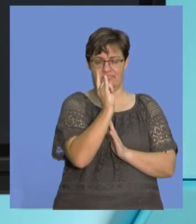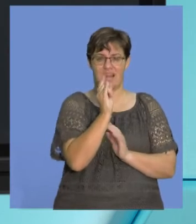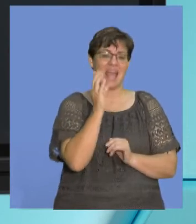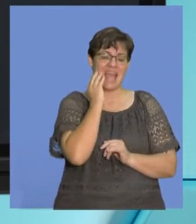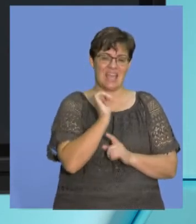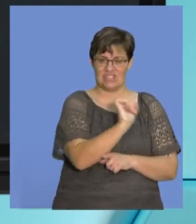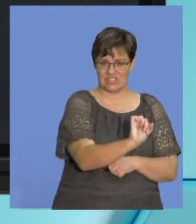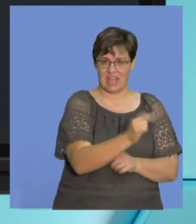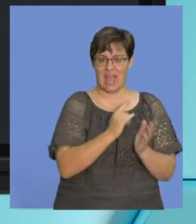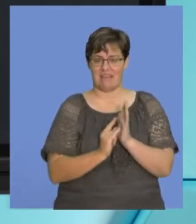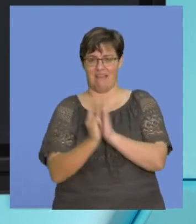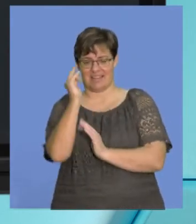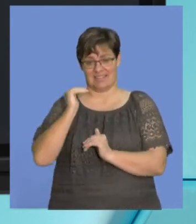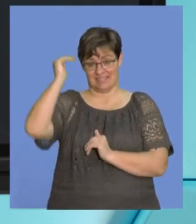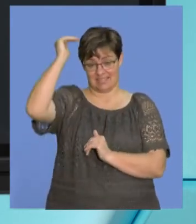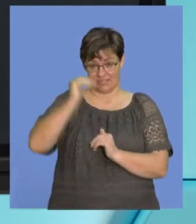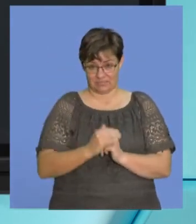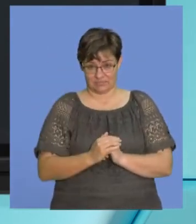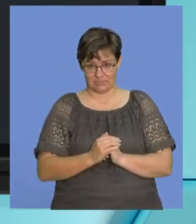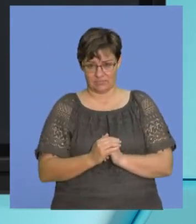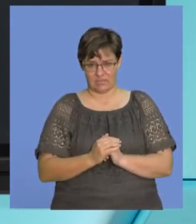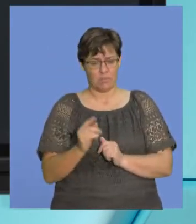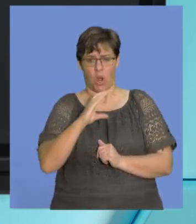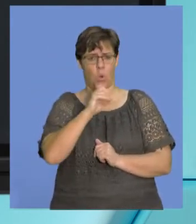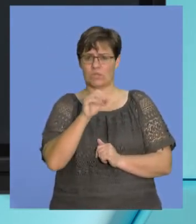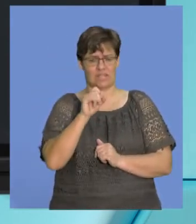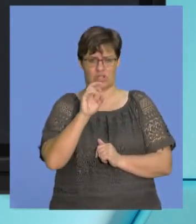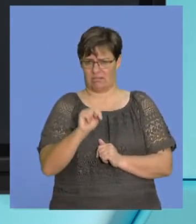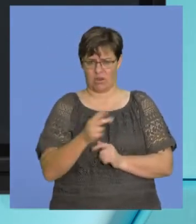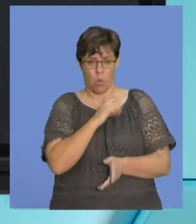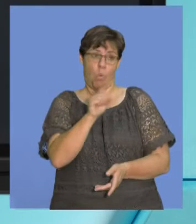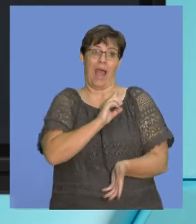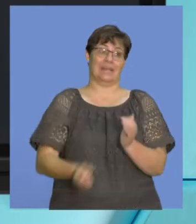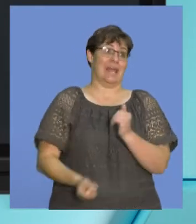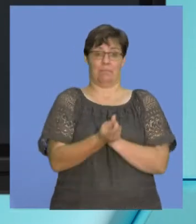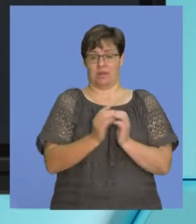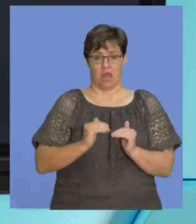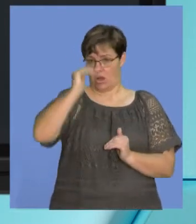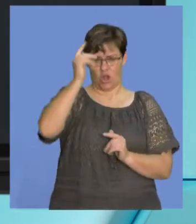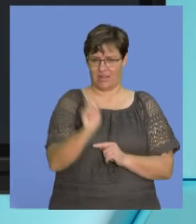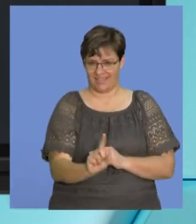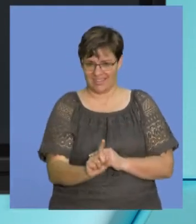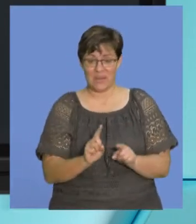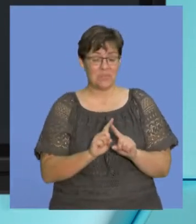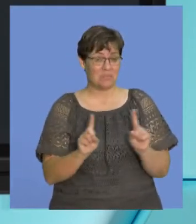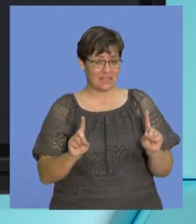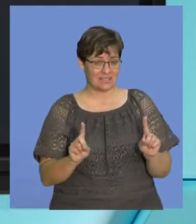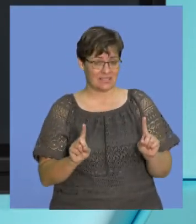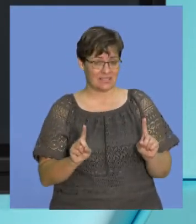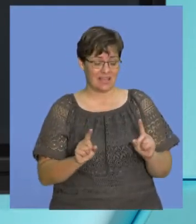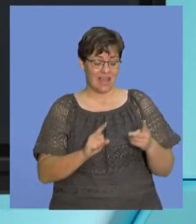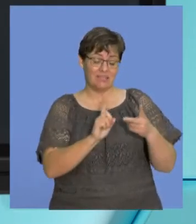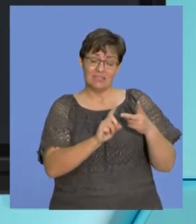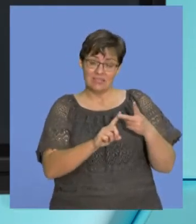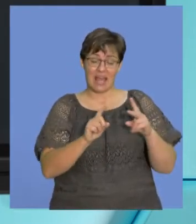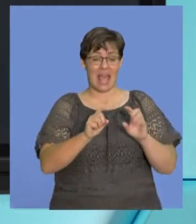between the age of the boys and the height of the boys. But that's not a causation. That's not the cause of their height increasing. However, and